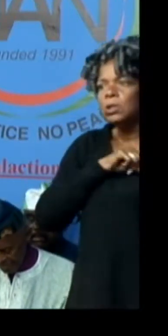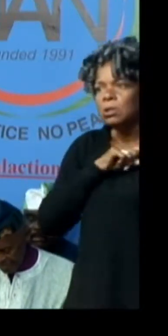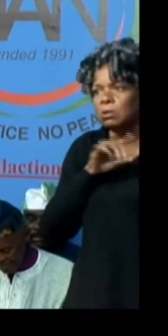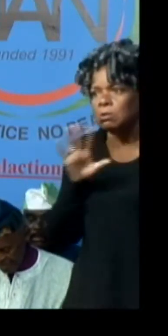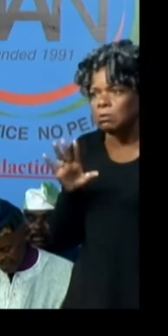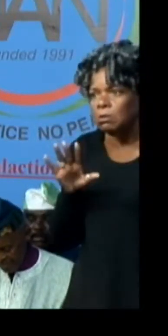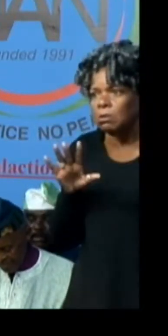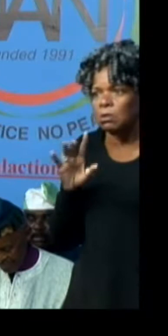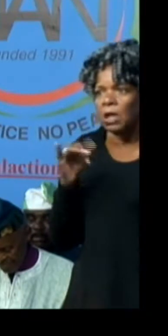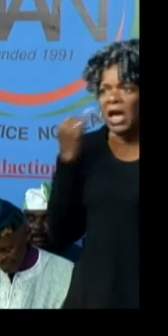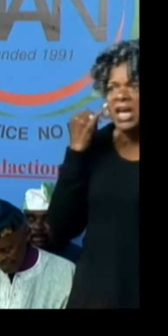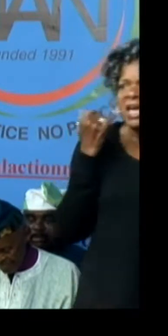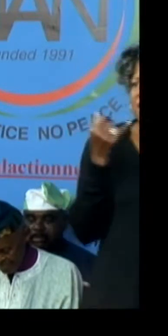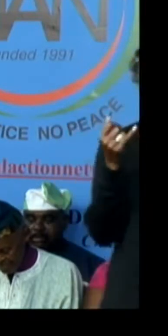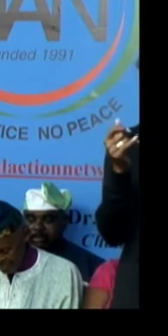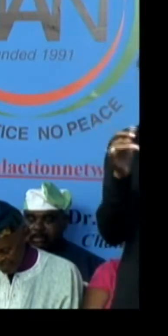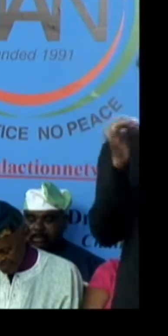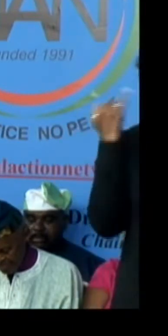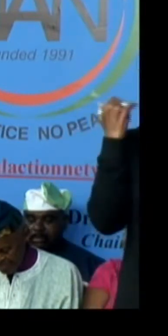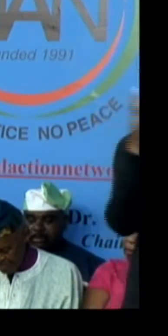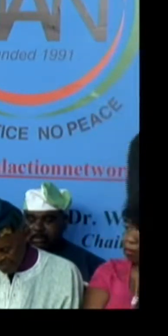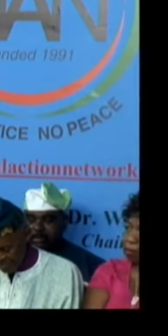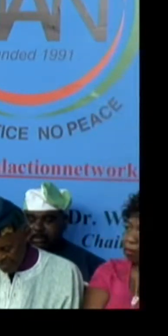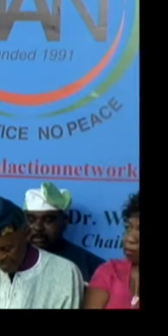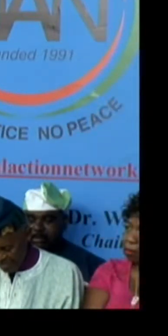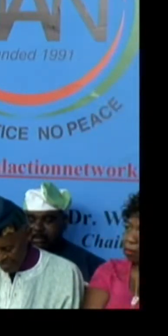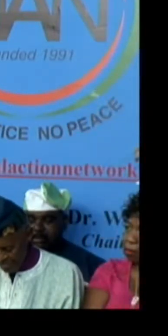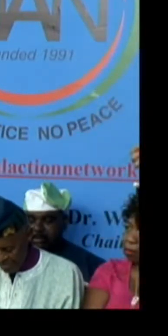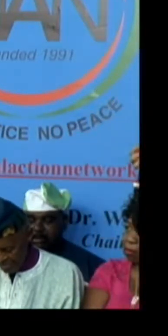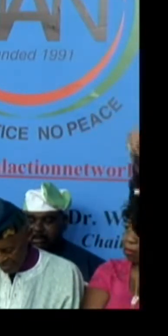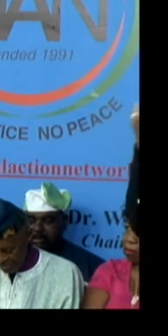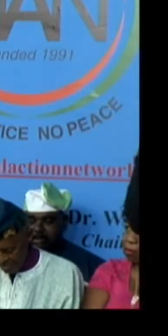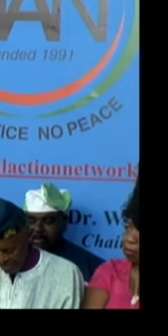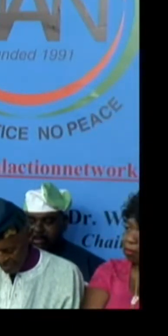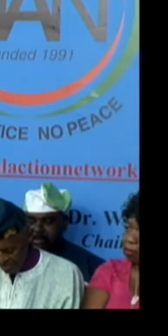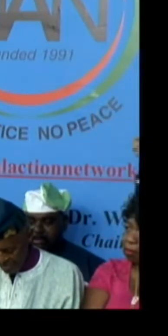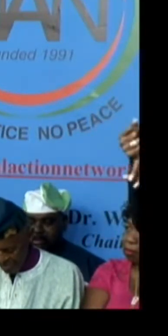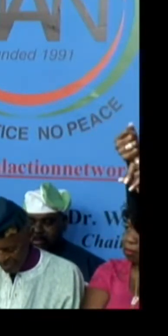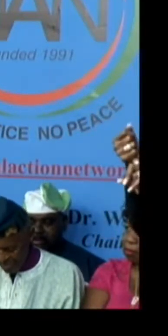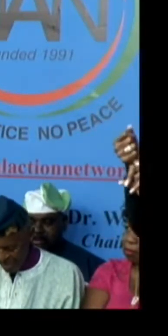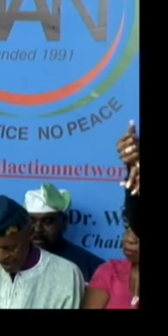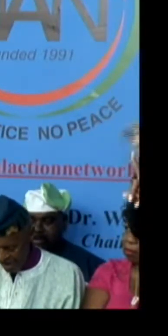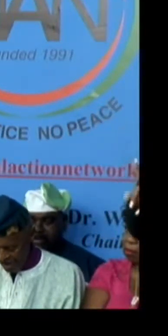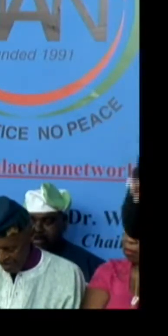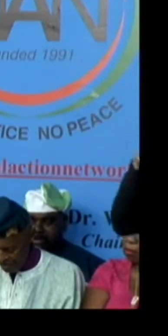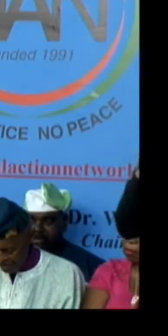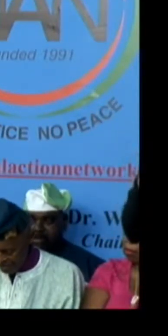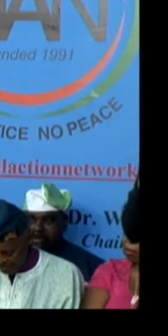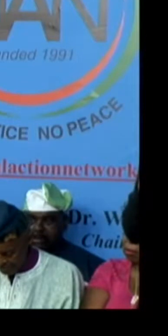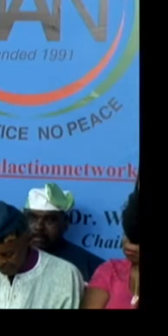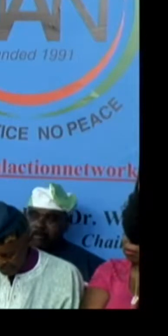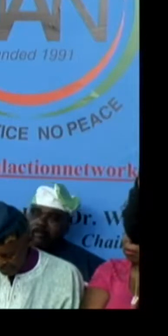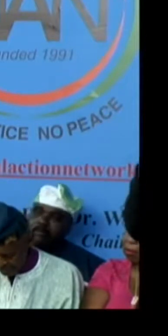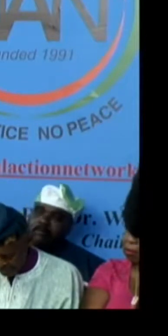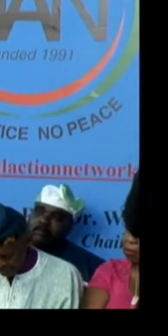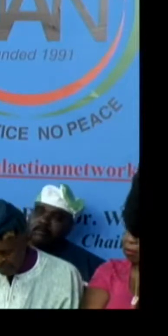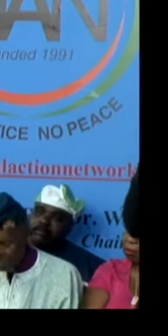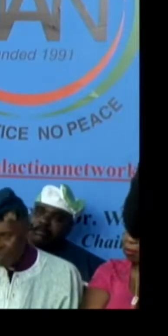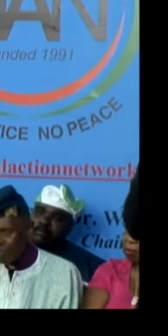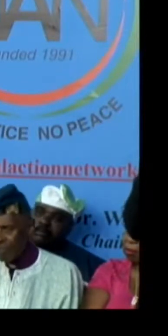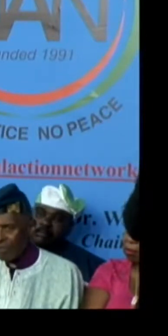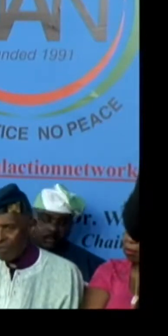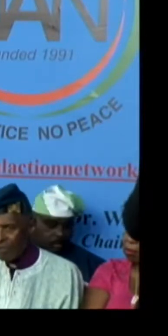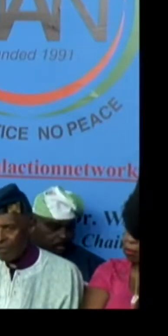Anyone arrested, the policeman is not the judge, the jury, and the executioner. By what authority are